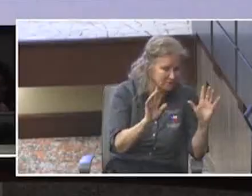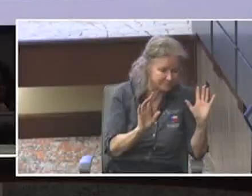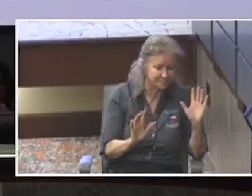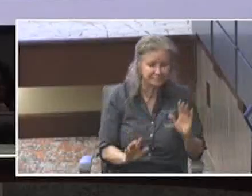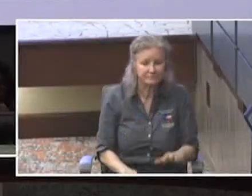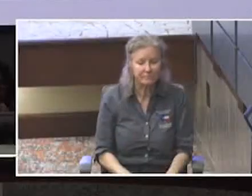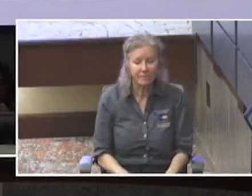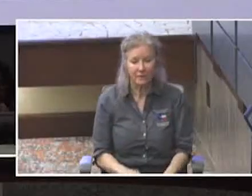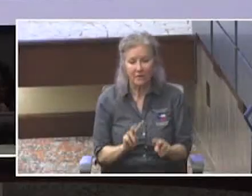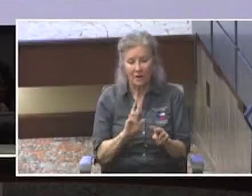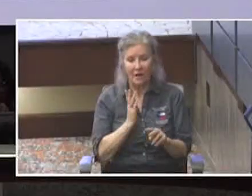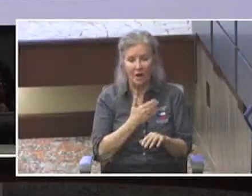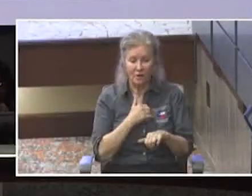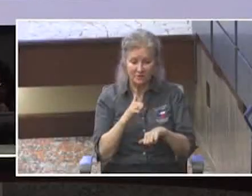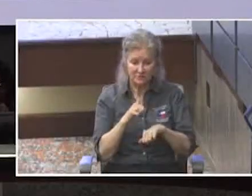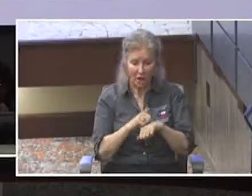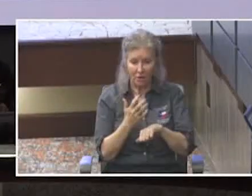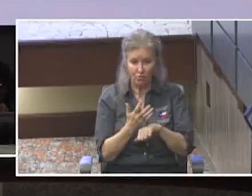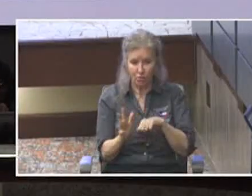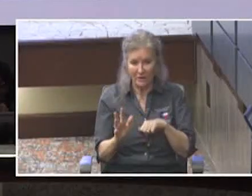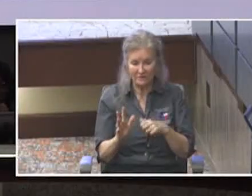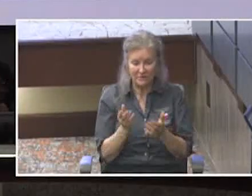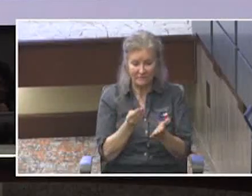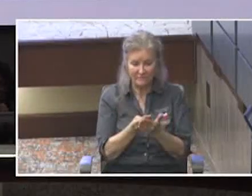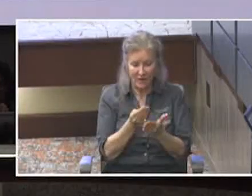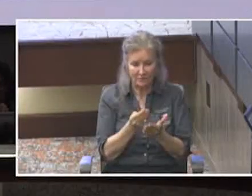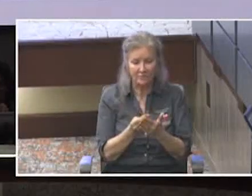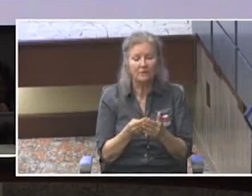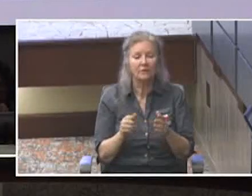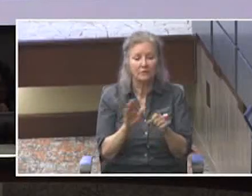Looking at our solid waste fund, our total actual revenues are at